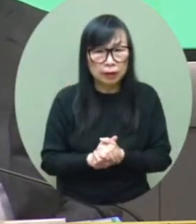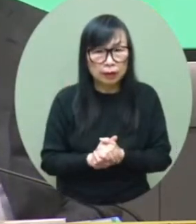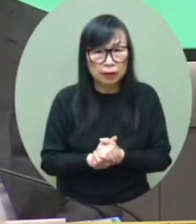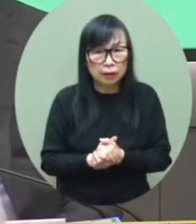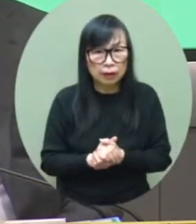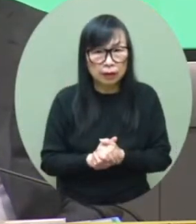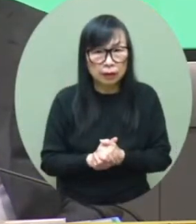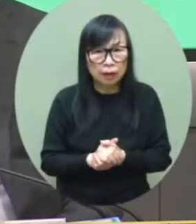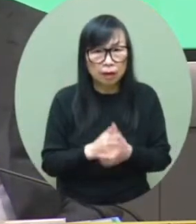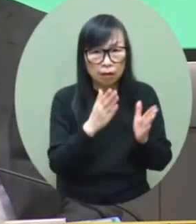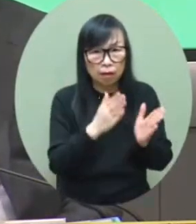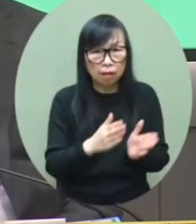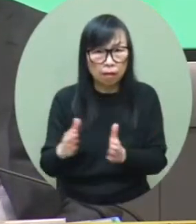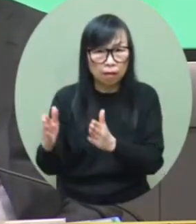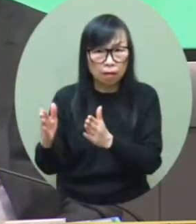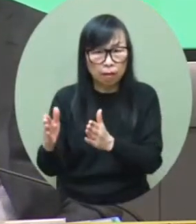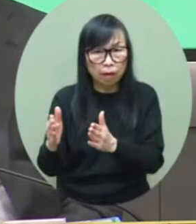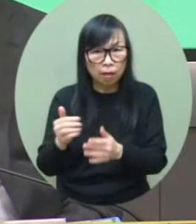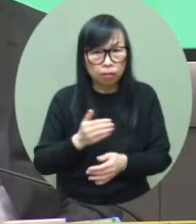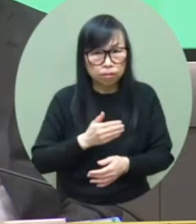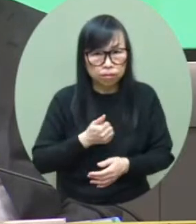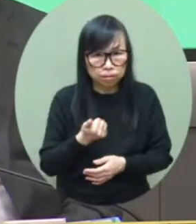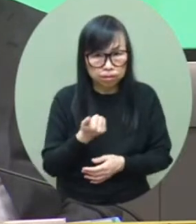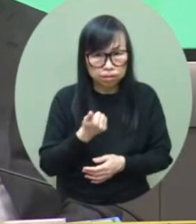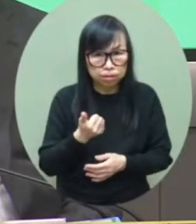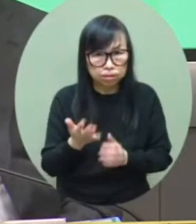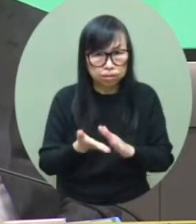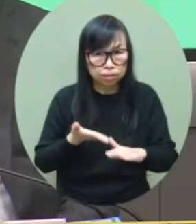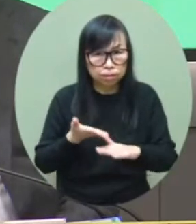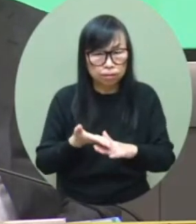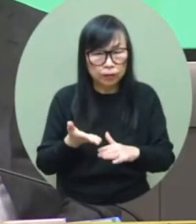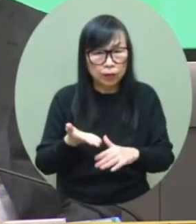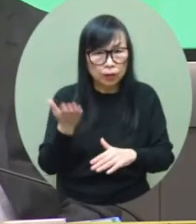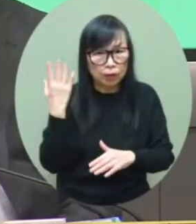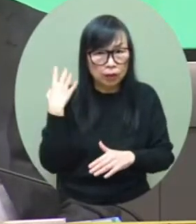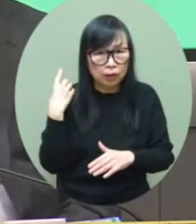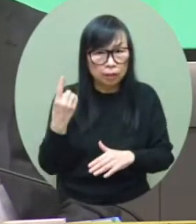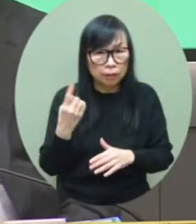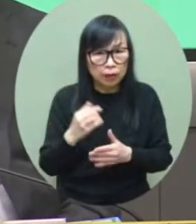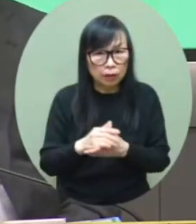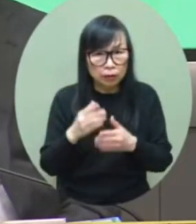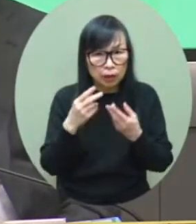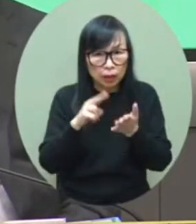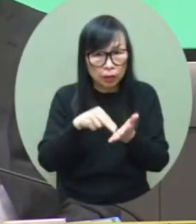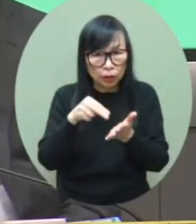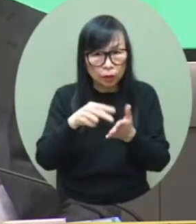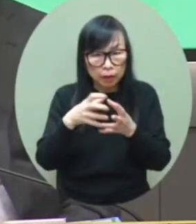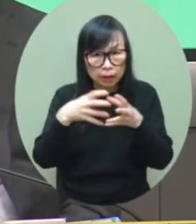resumption of travel. We're also planning for